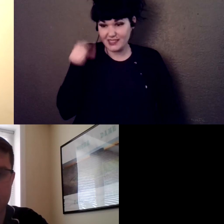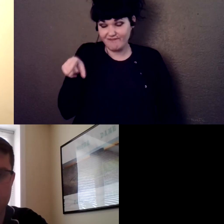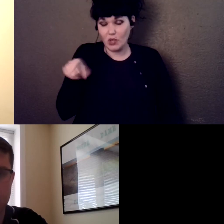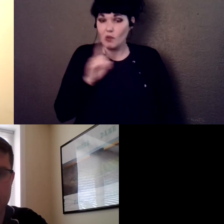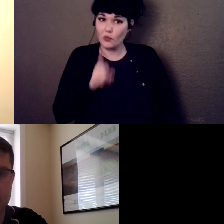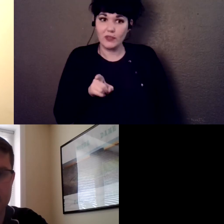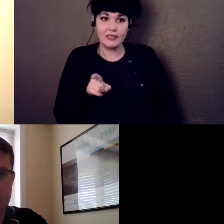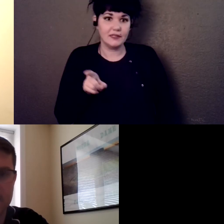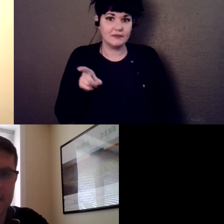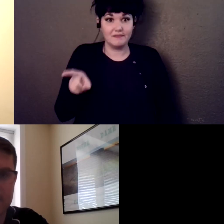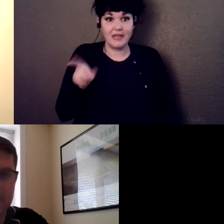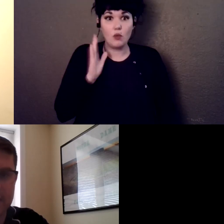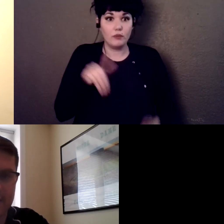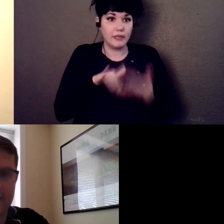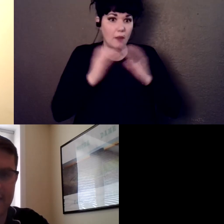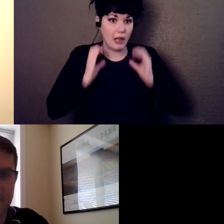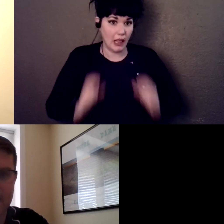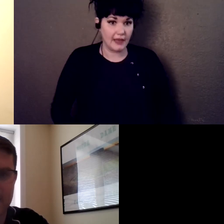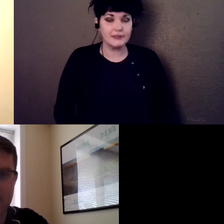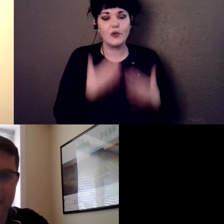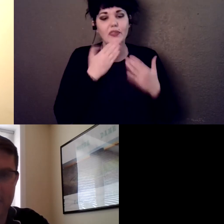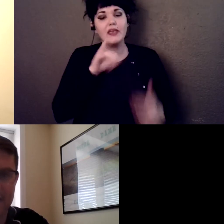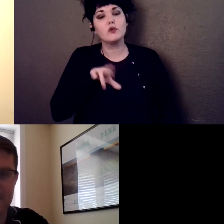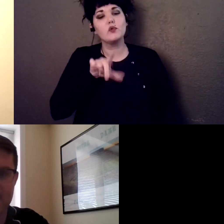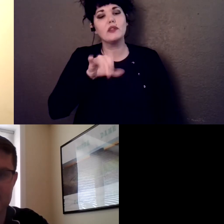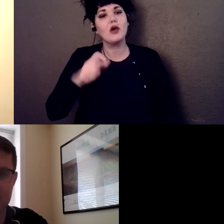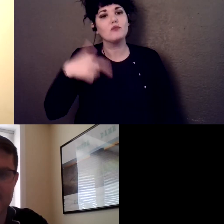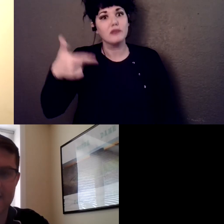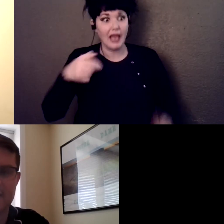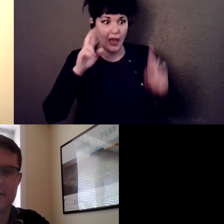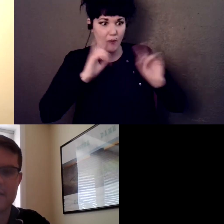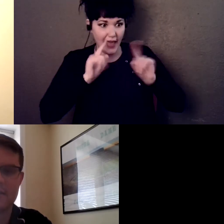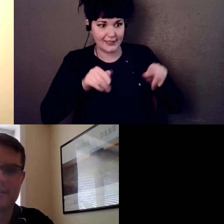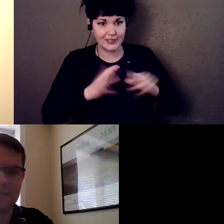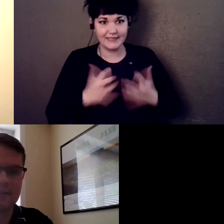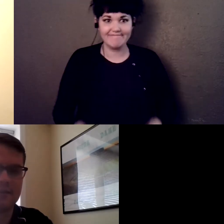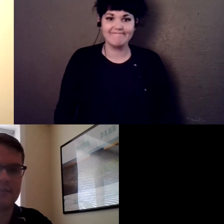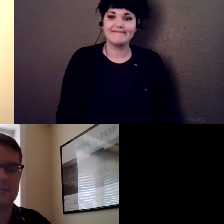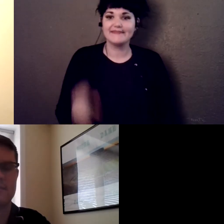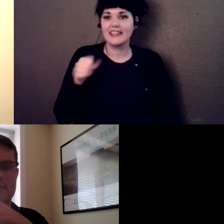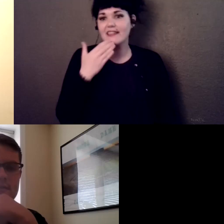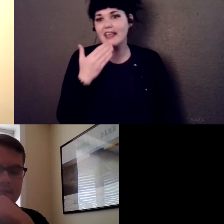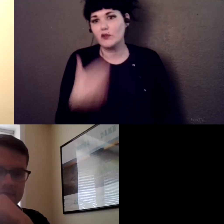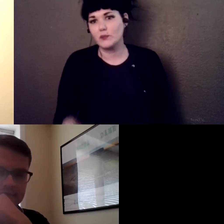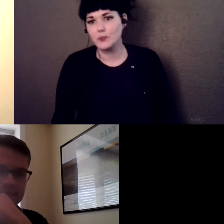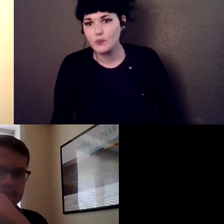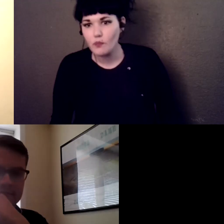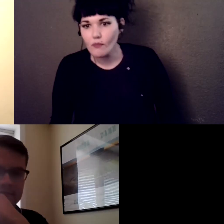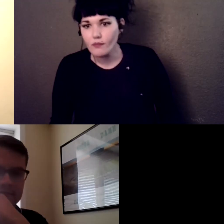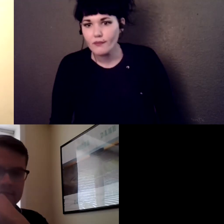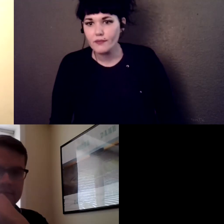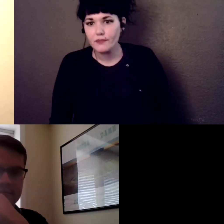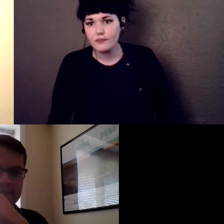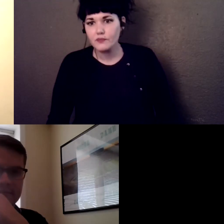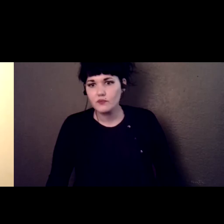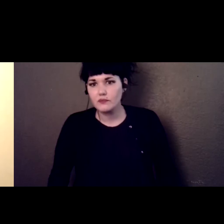to be our client. But thank you, Julio, and I'll kick it back over. I hope I answered your question. No, yeah, thank you. Thank you very much. Let